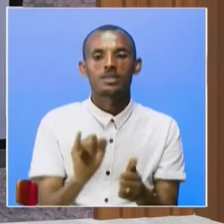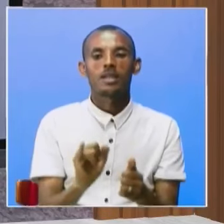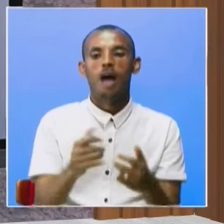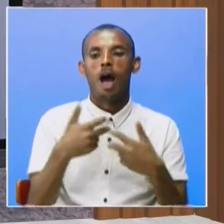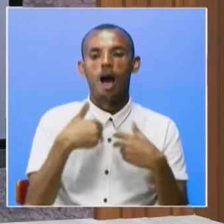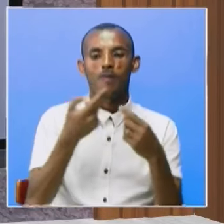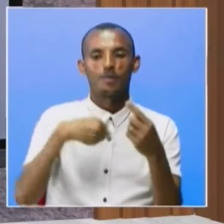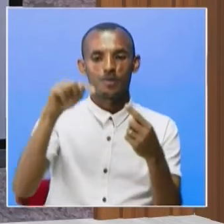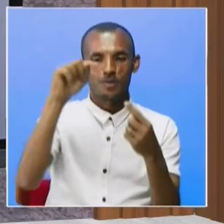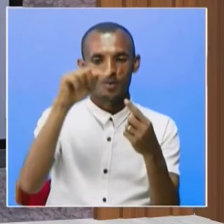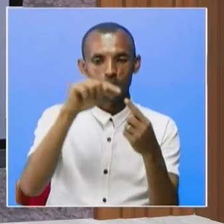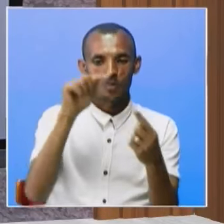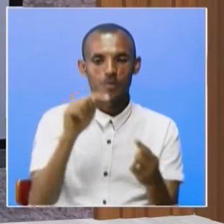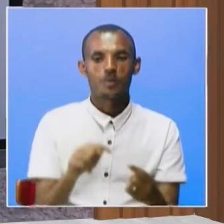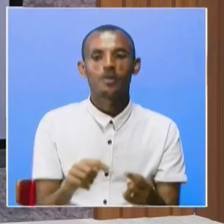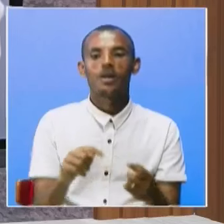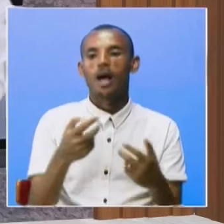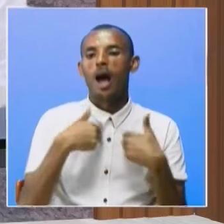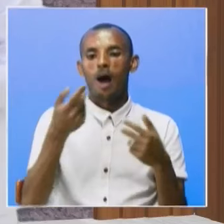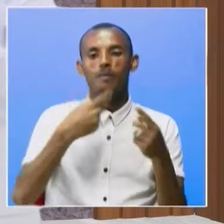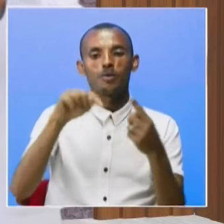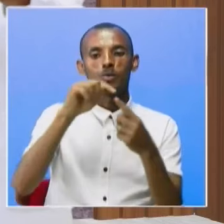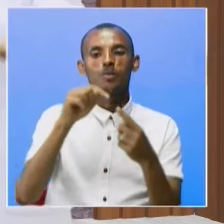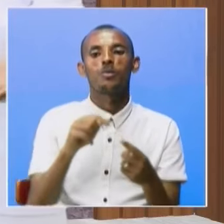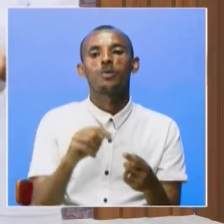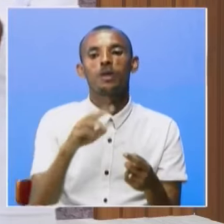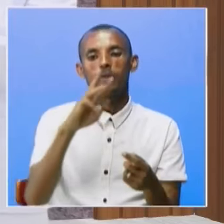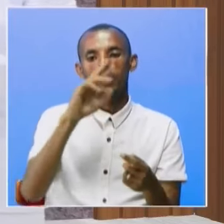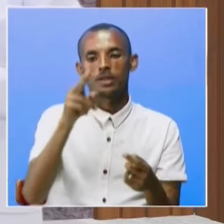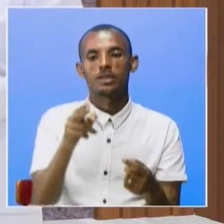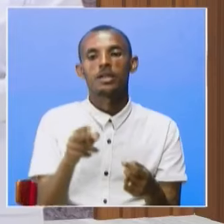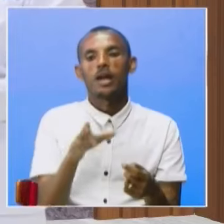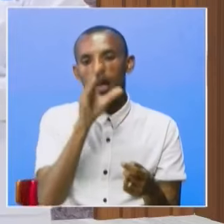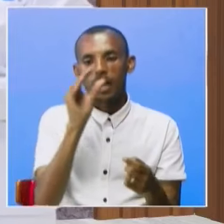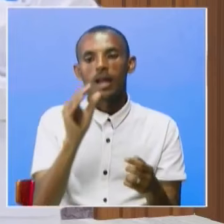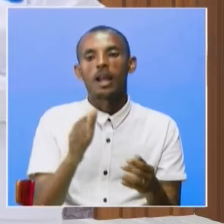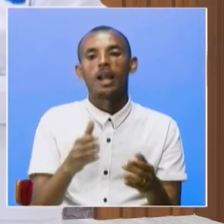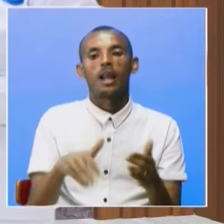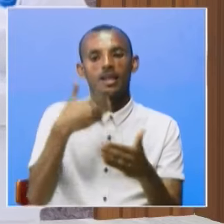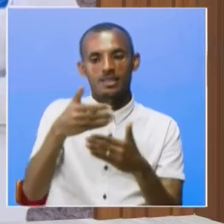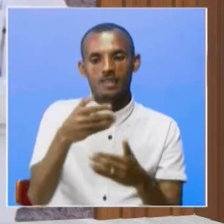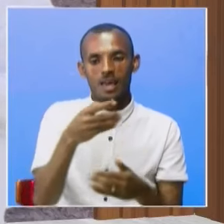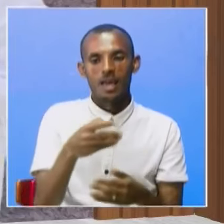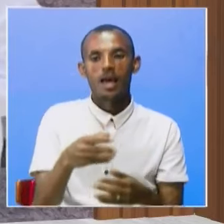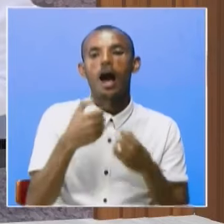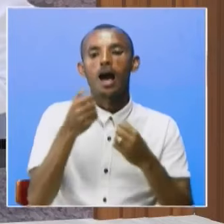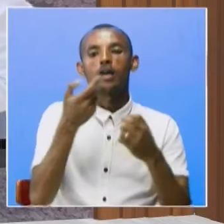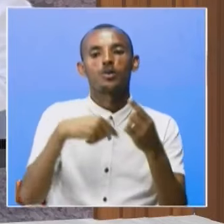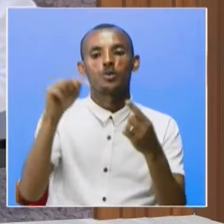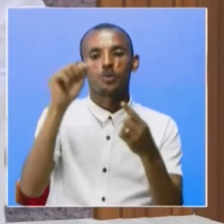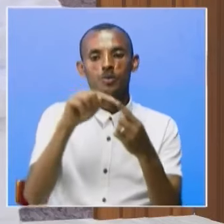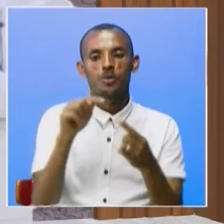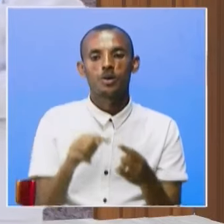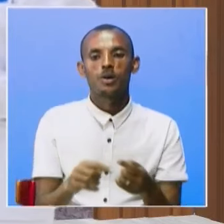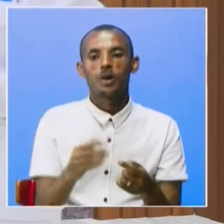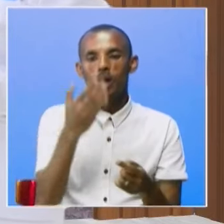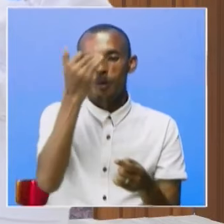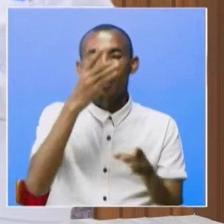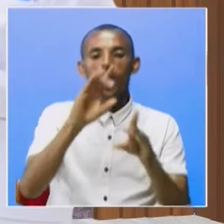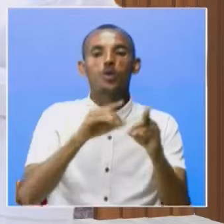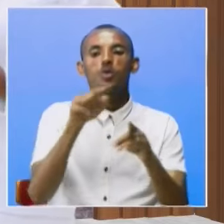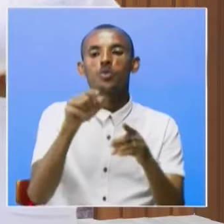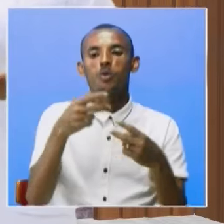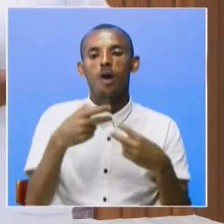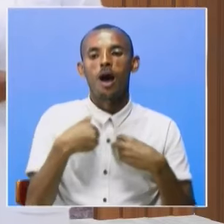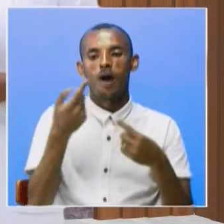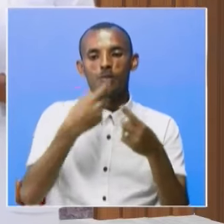to. So far we have seen have to with WH. We will see has to later on, okay? So why do you have to wake